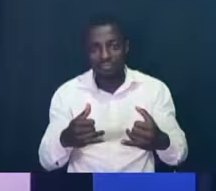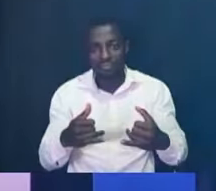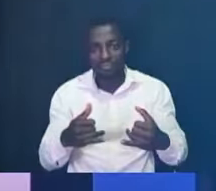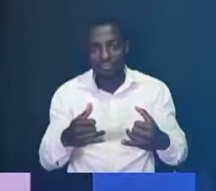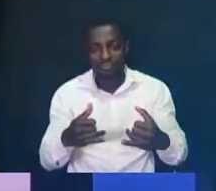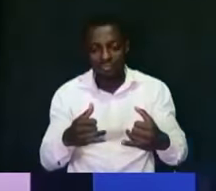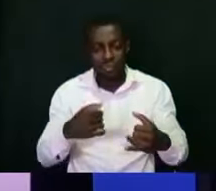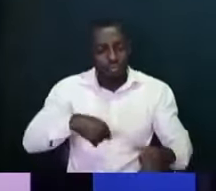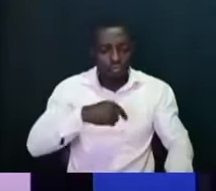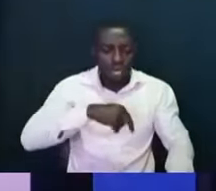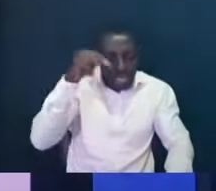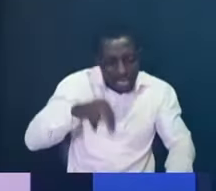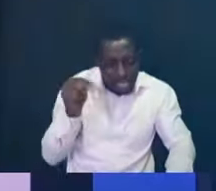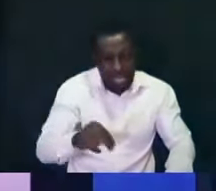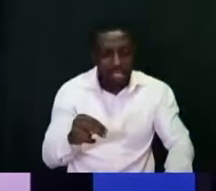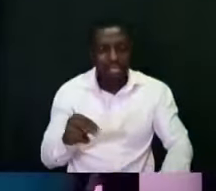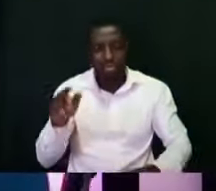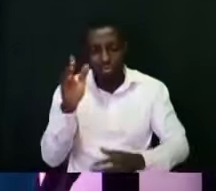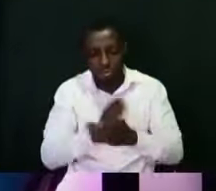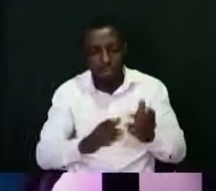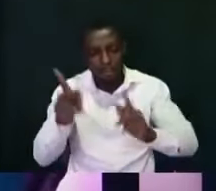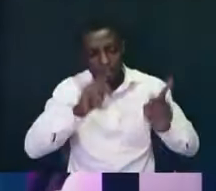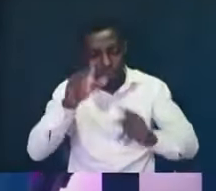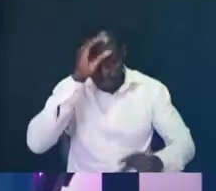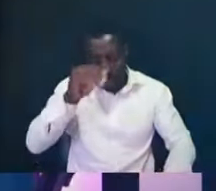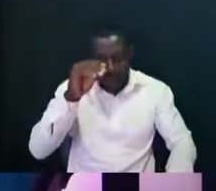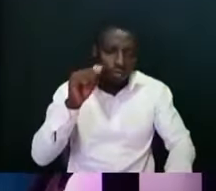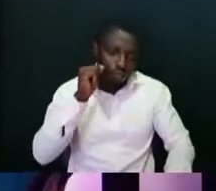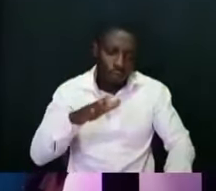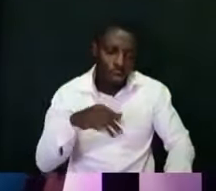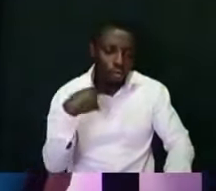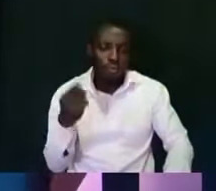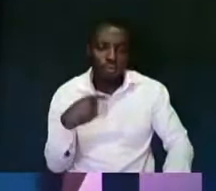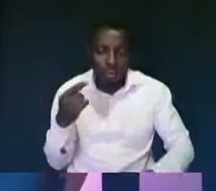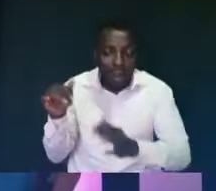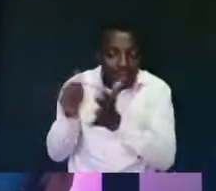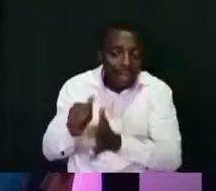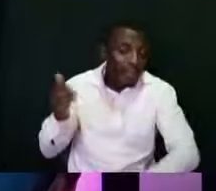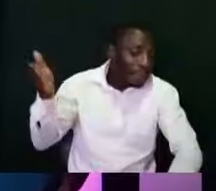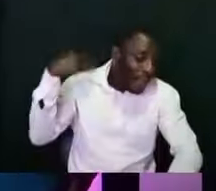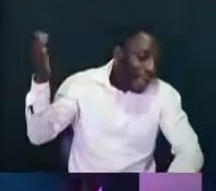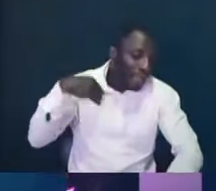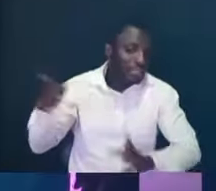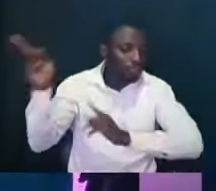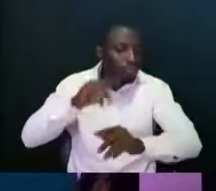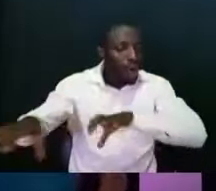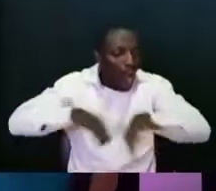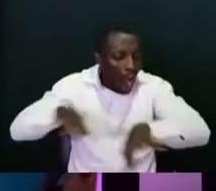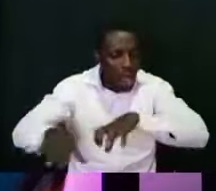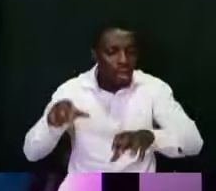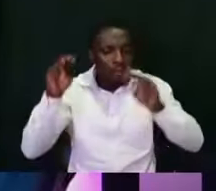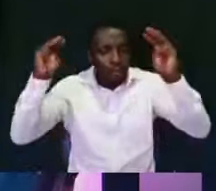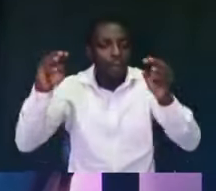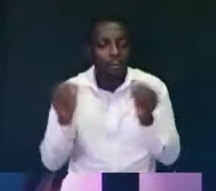certain men and women who will place the John Wesleys and the